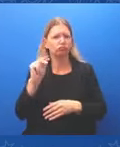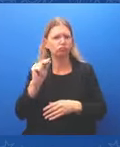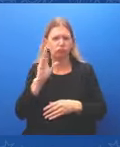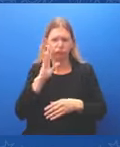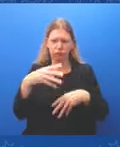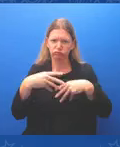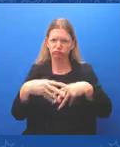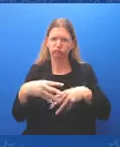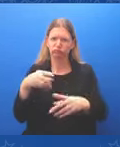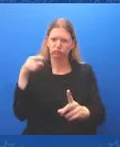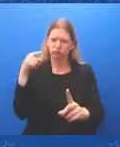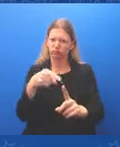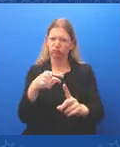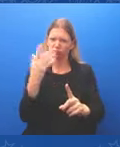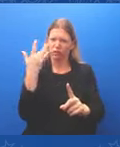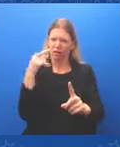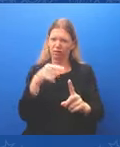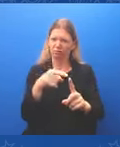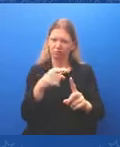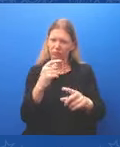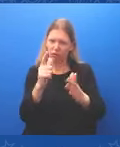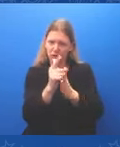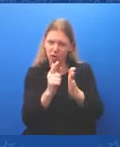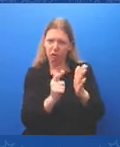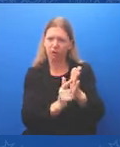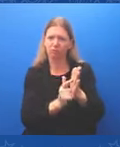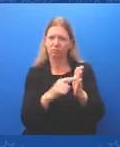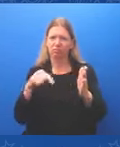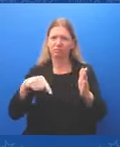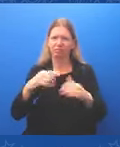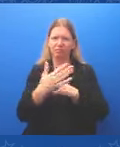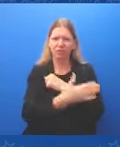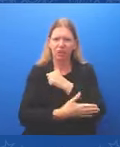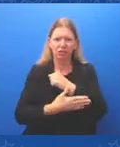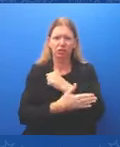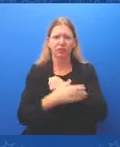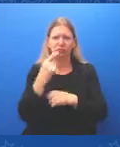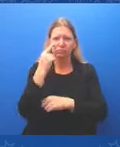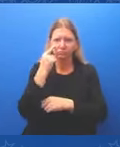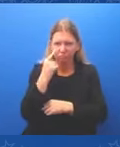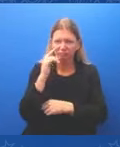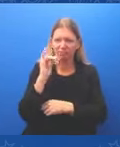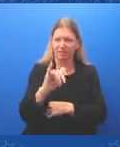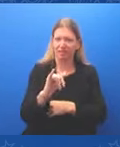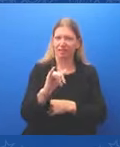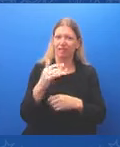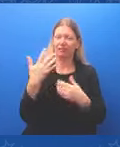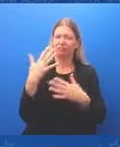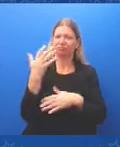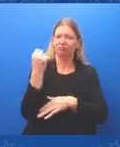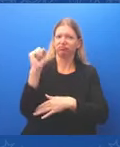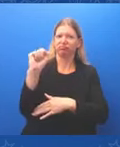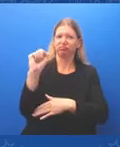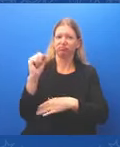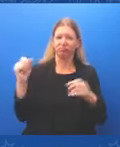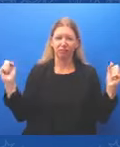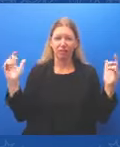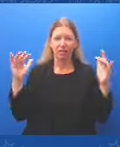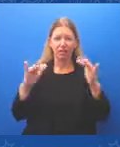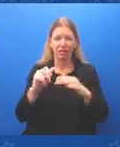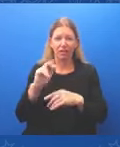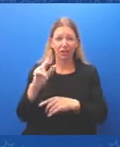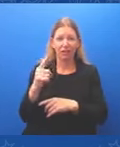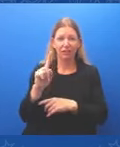1963, hundreds of thousands of Americans of every background descended on Washington, D.C. from all over America, from all of